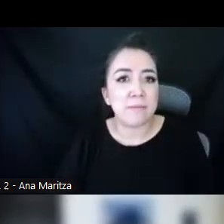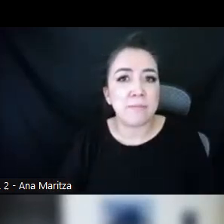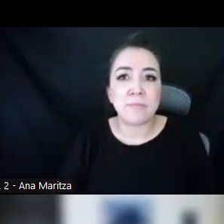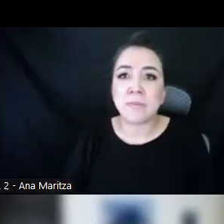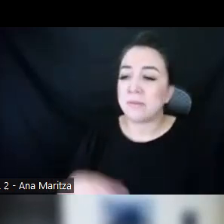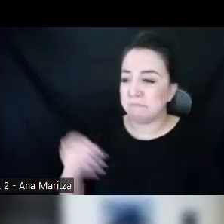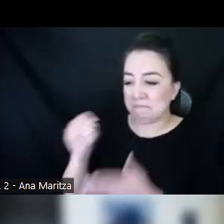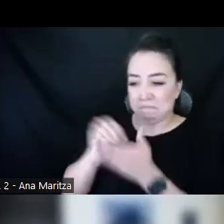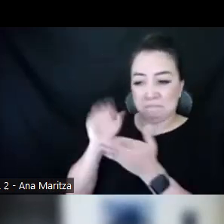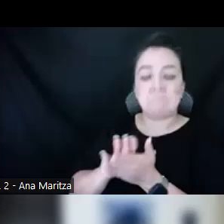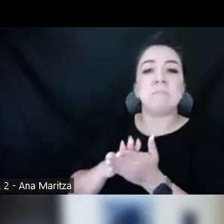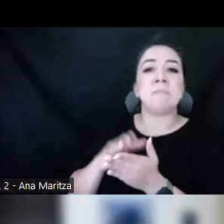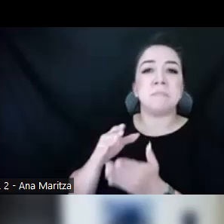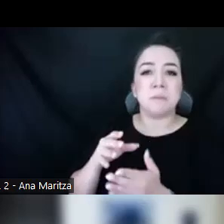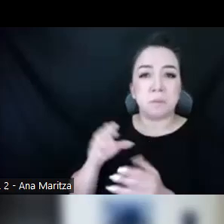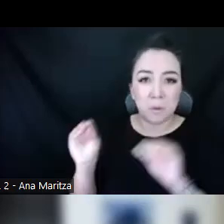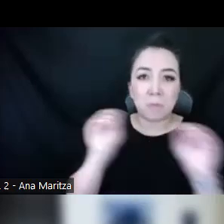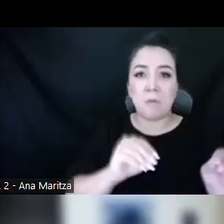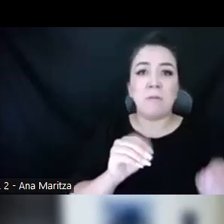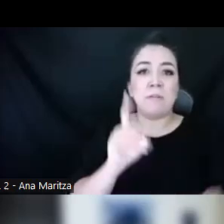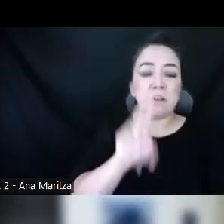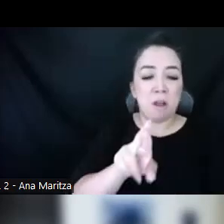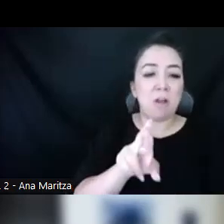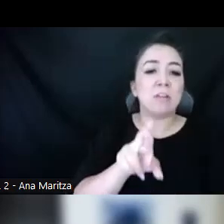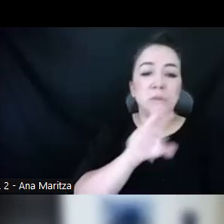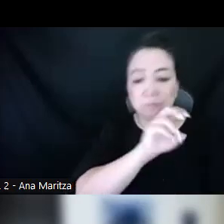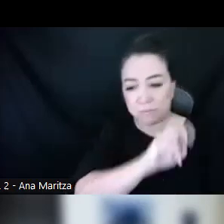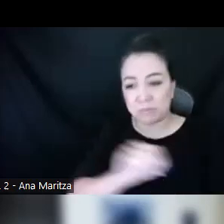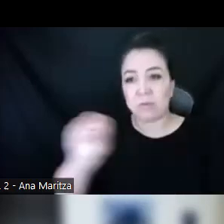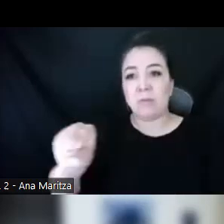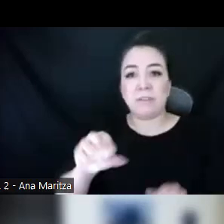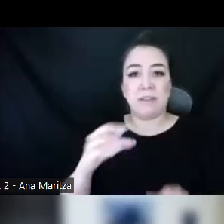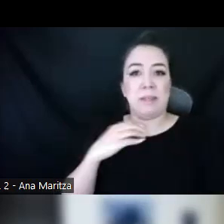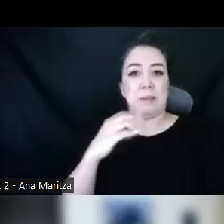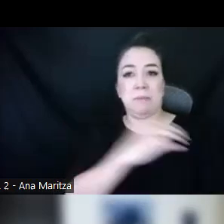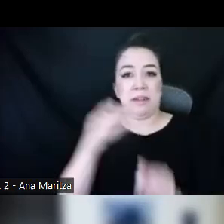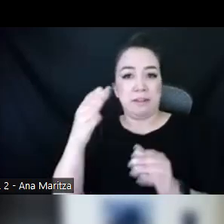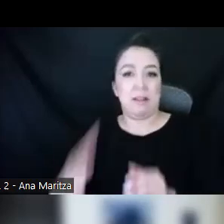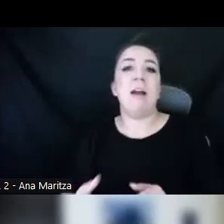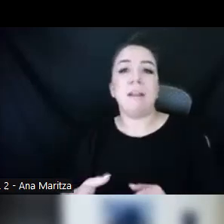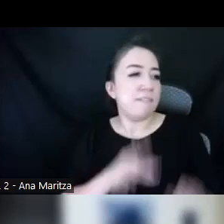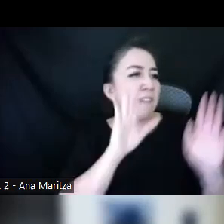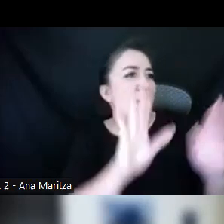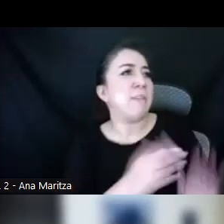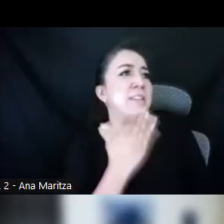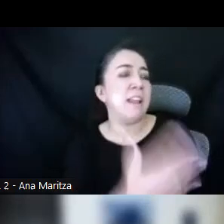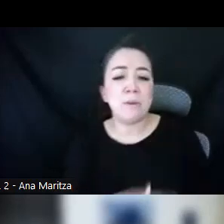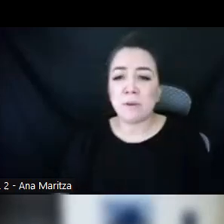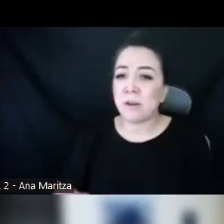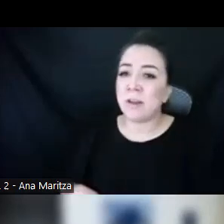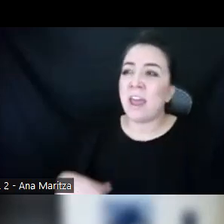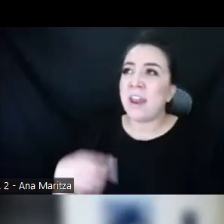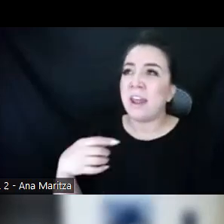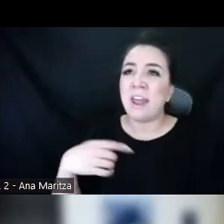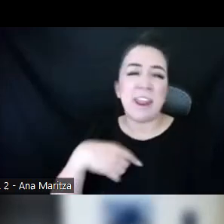Noted, and I will move Dr. Mobley over to the committee side. Fabulous, thank you. And then I think